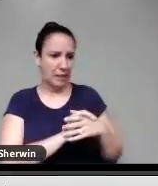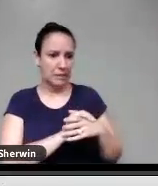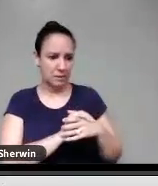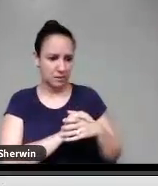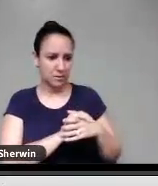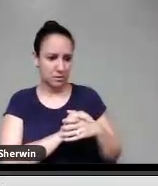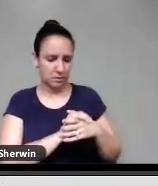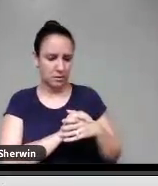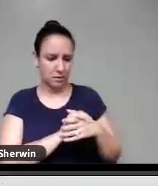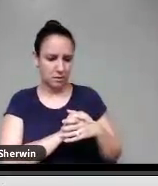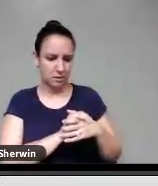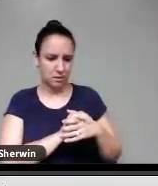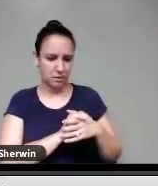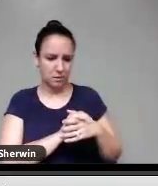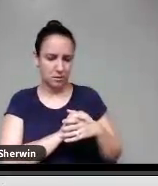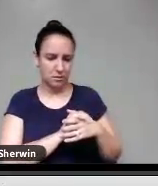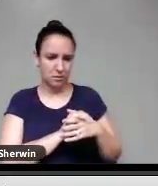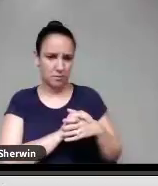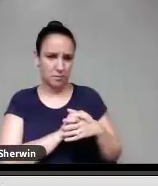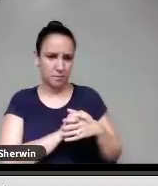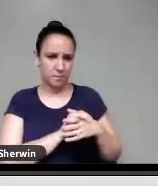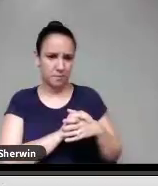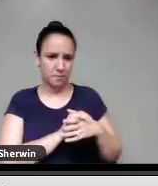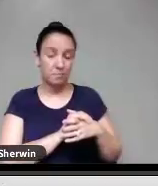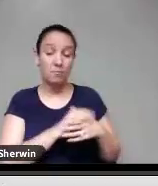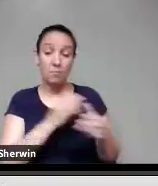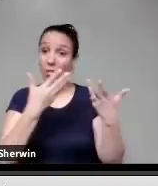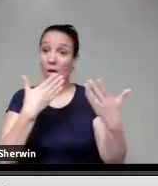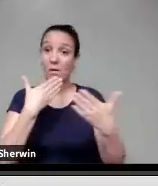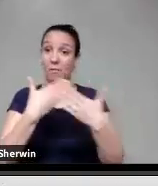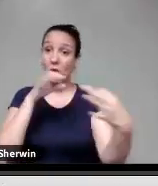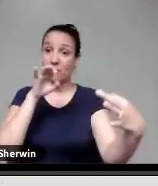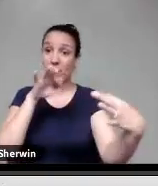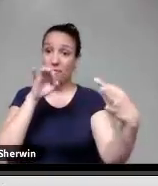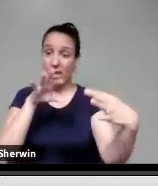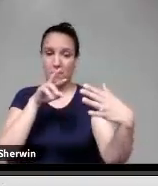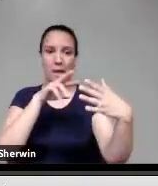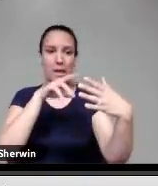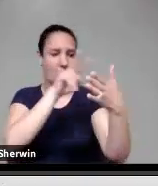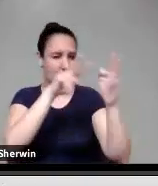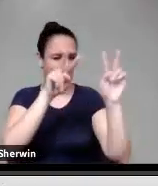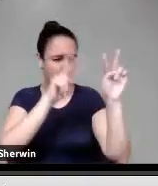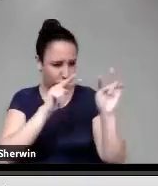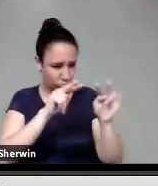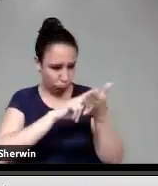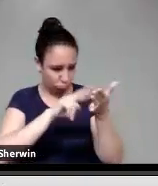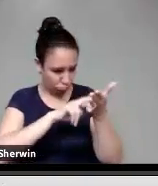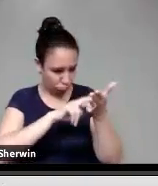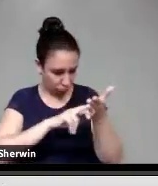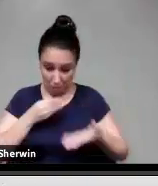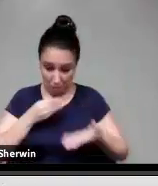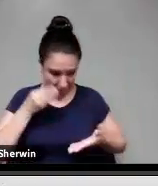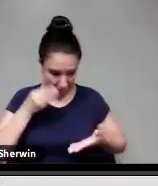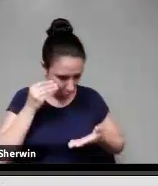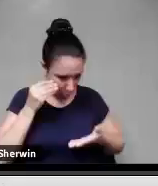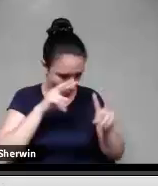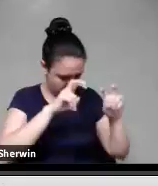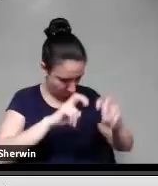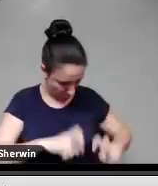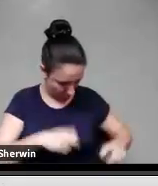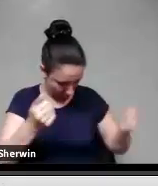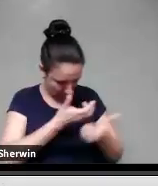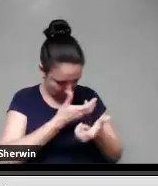kind of a thing. It was more open-ended. And we got a lot of good feedback, and I went through and analyzed it all. I would take it home and analyze it because I thought it was very important.